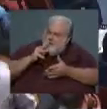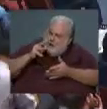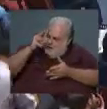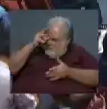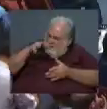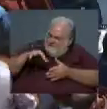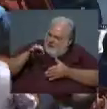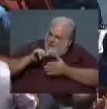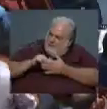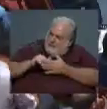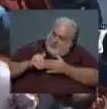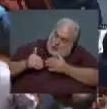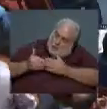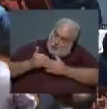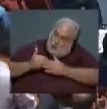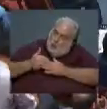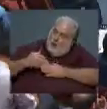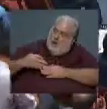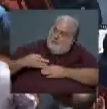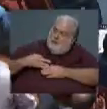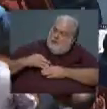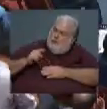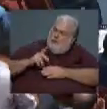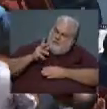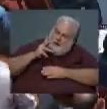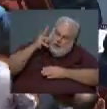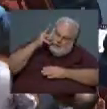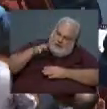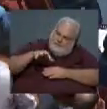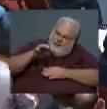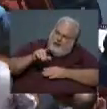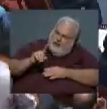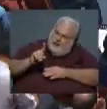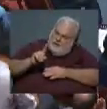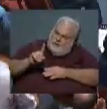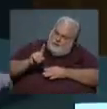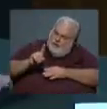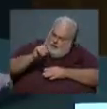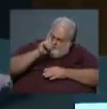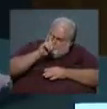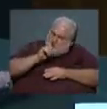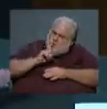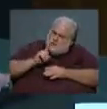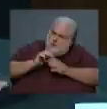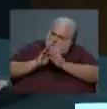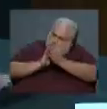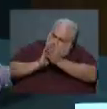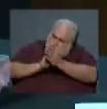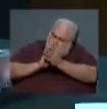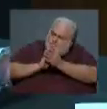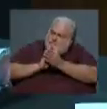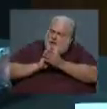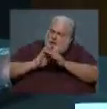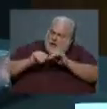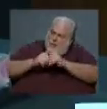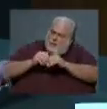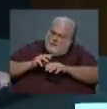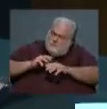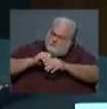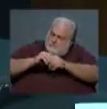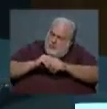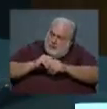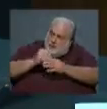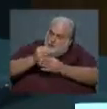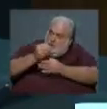that located? Since this is new out there, I'm sure they're looking for parents in that area. And how would a parent find this? Is it in